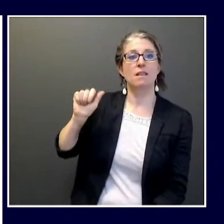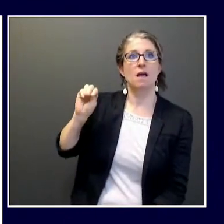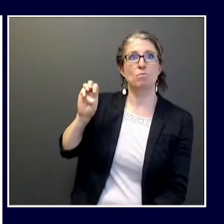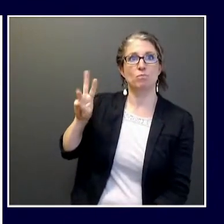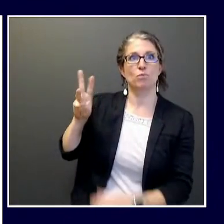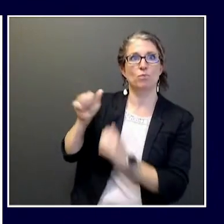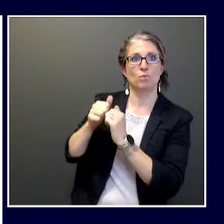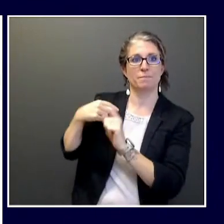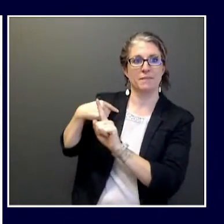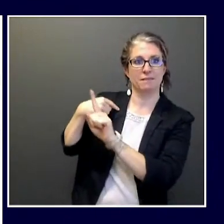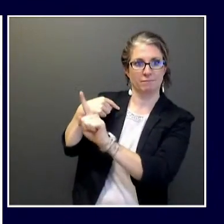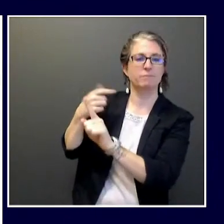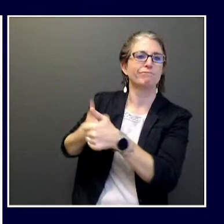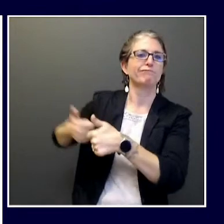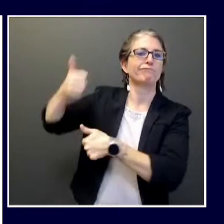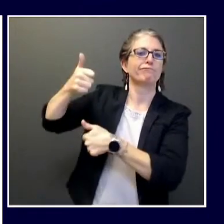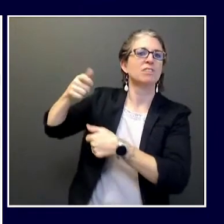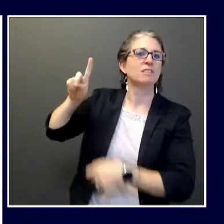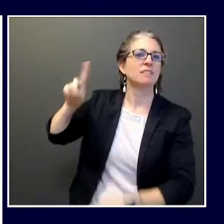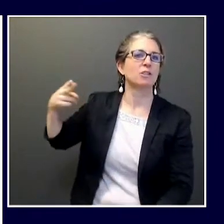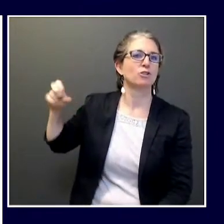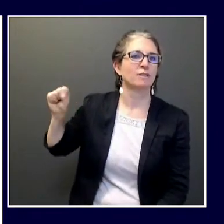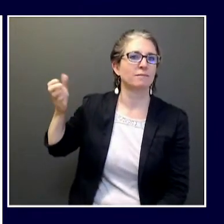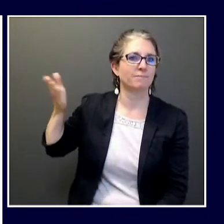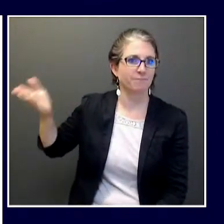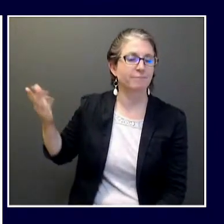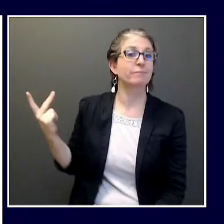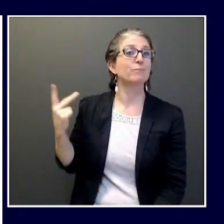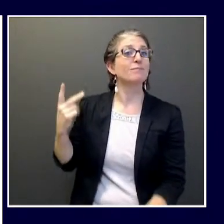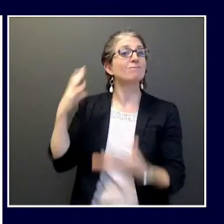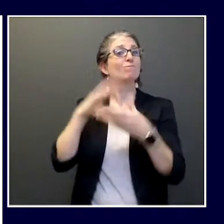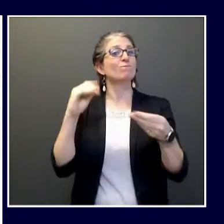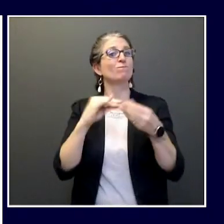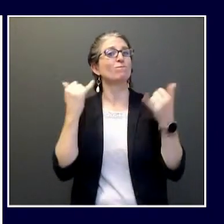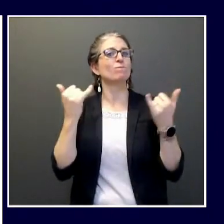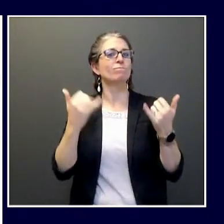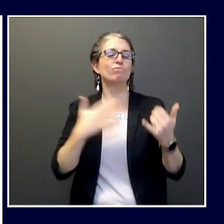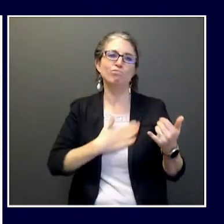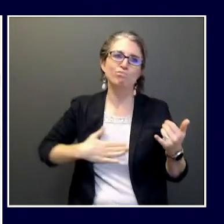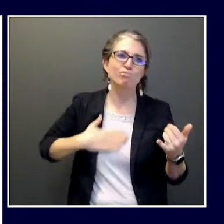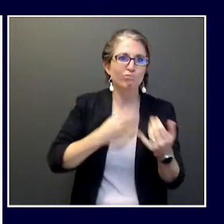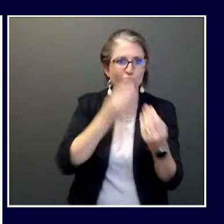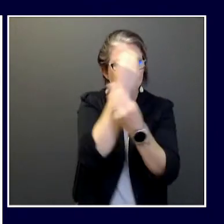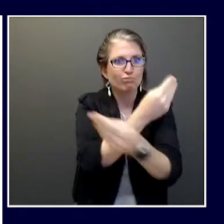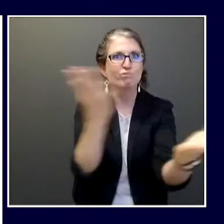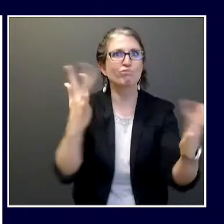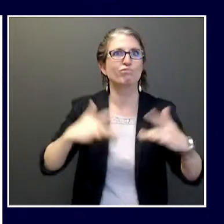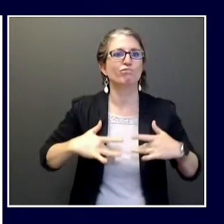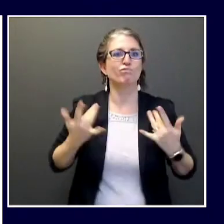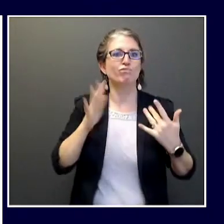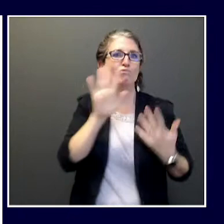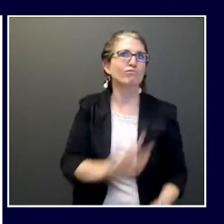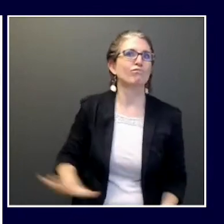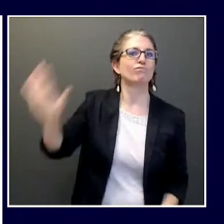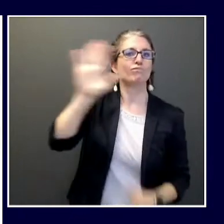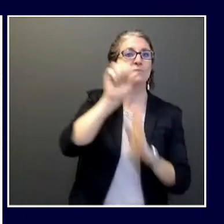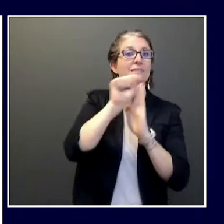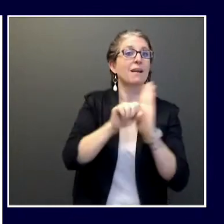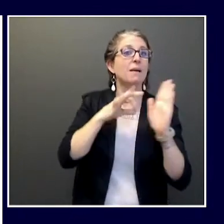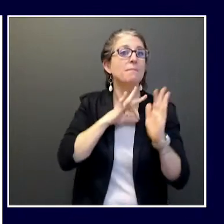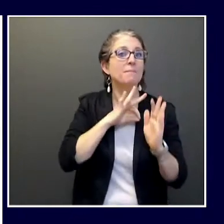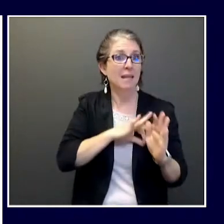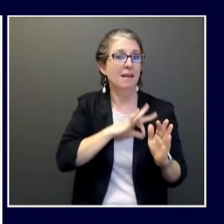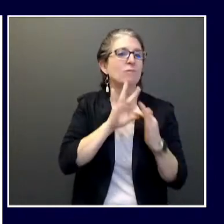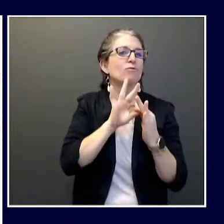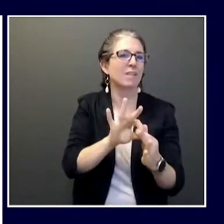Services. Commissioner Lambrou and I are pleased to be with you today to talk about where we are with COVID-19 for the entire state of Maine